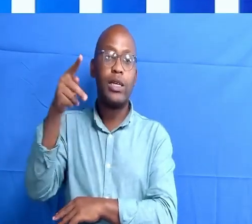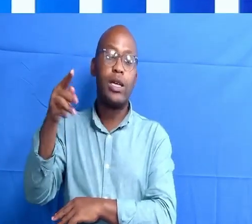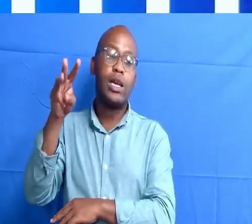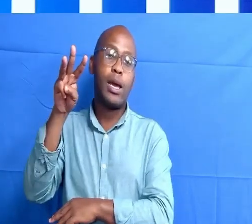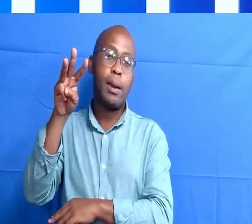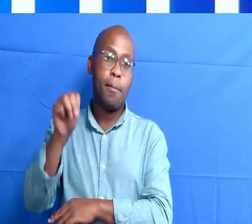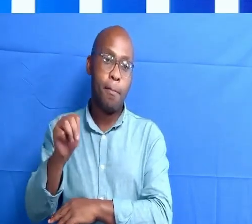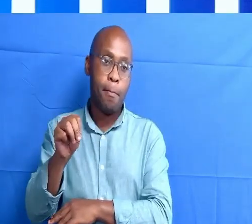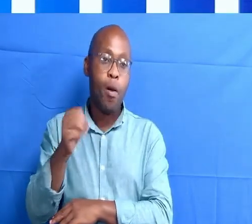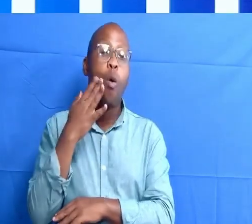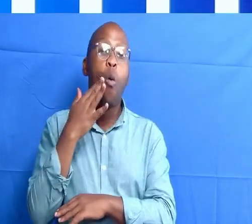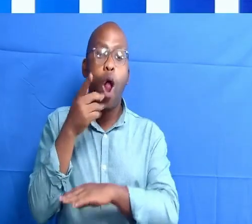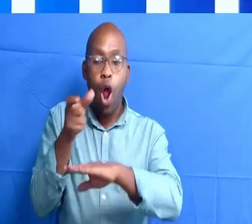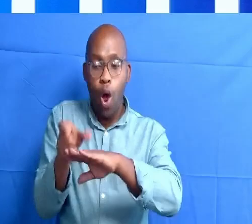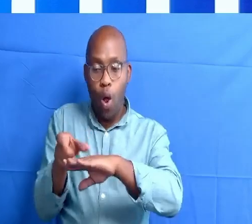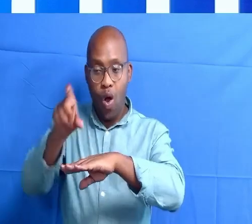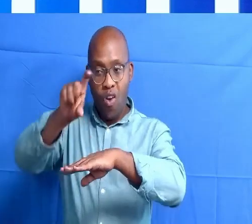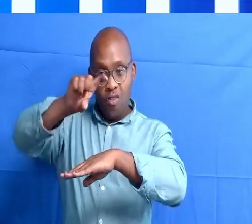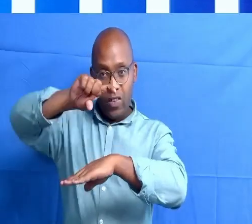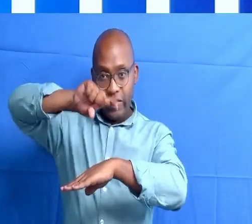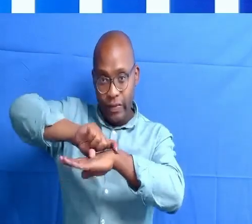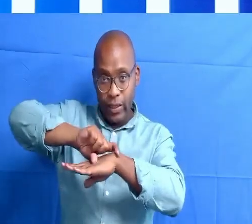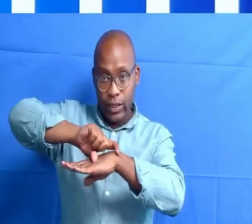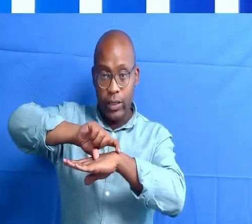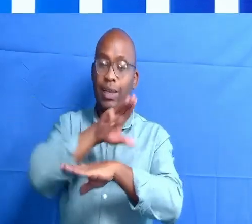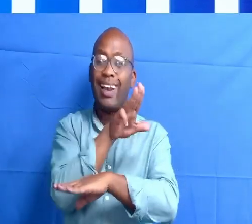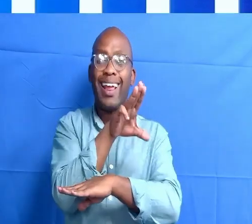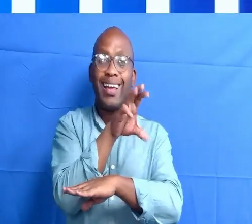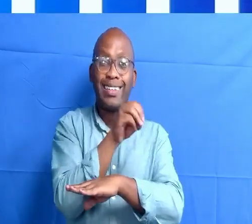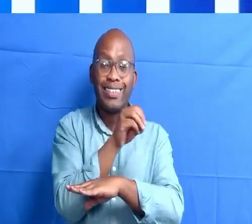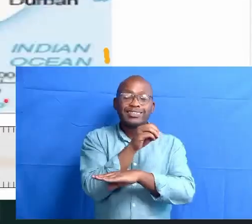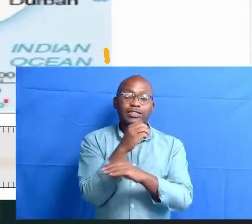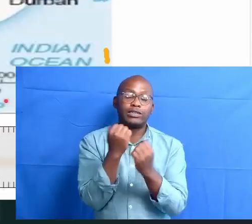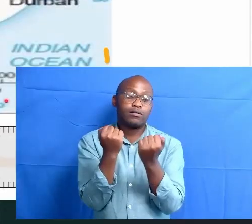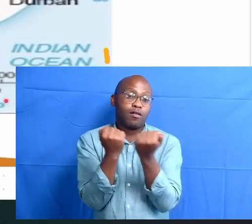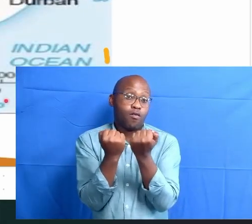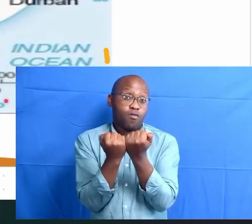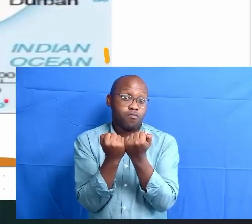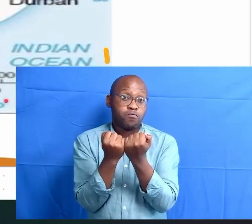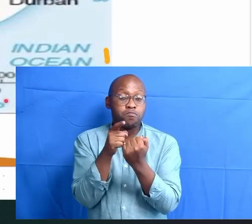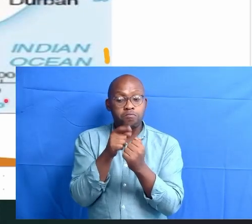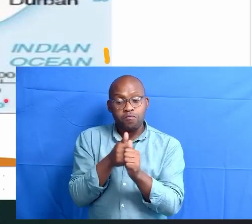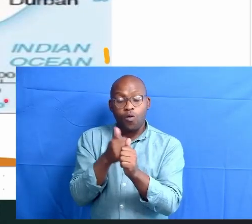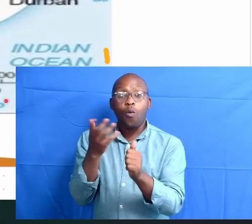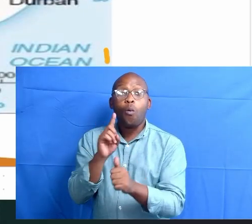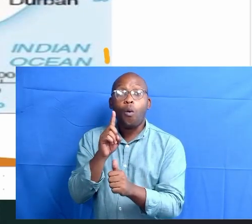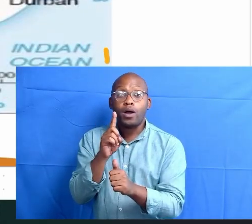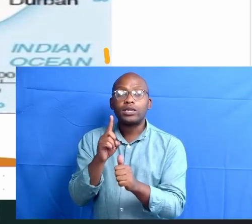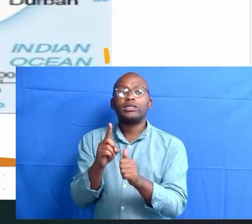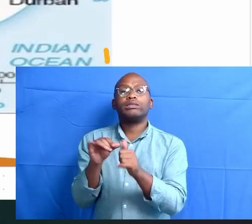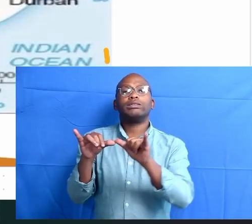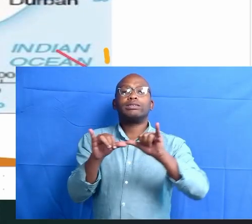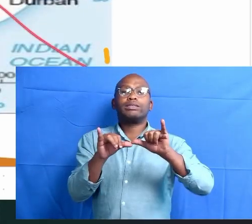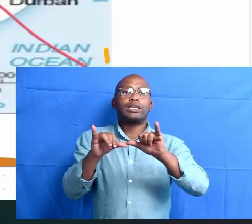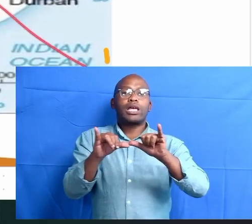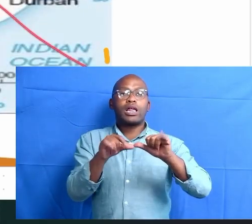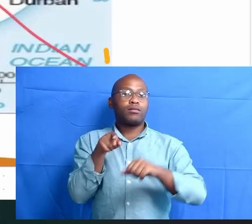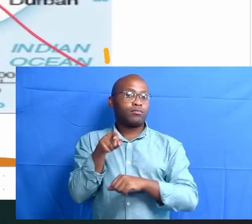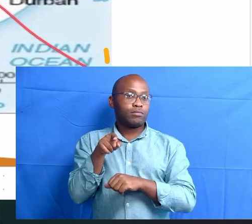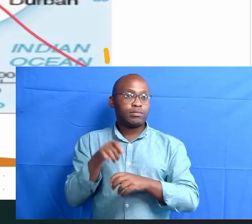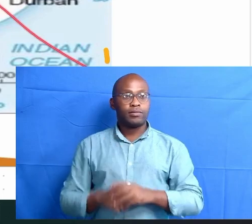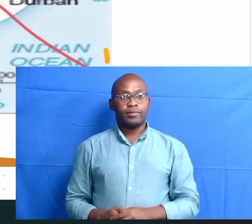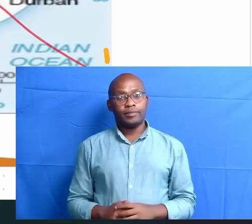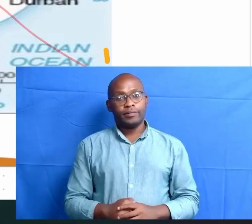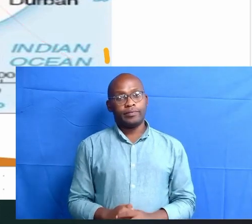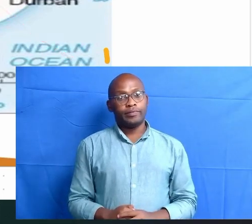you convert it, that 90 according to the scale. If you convert it according to the scales. Now,